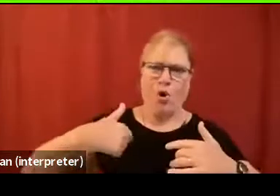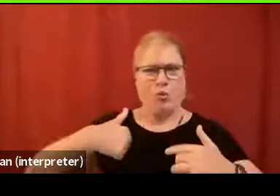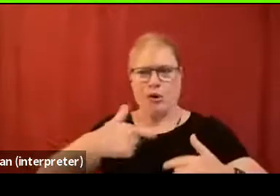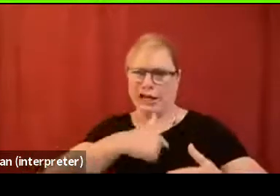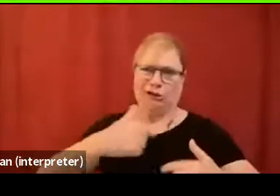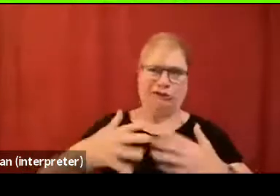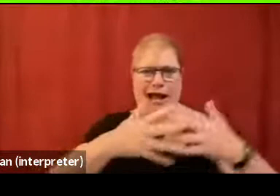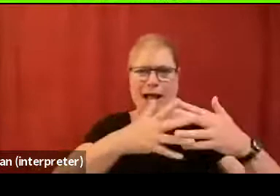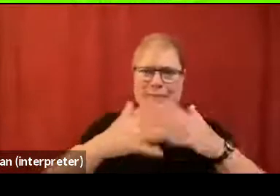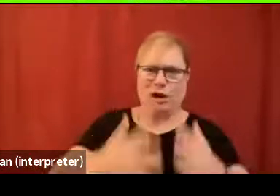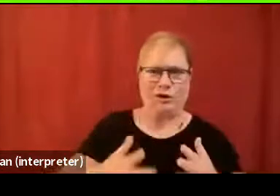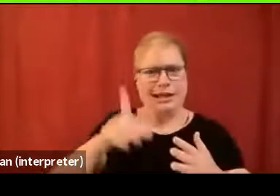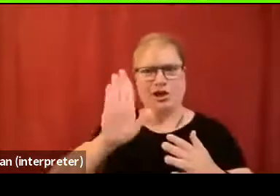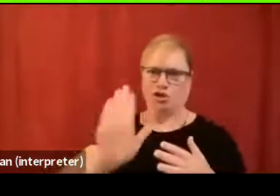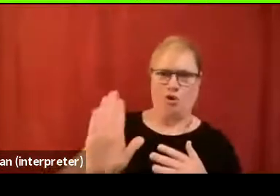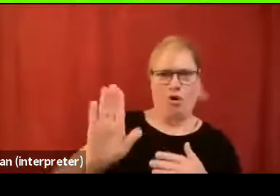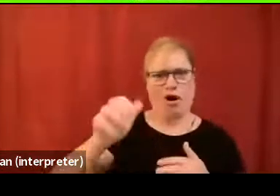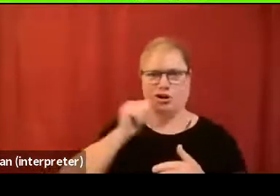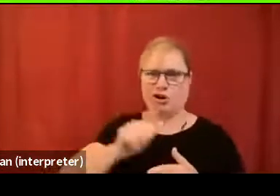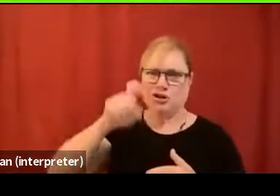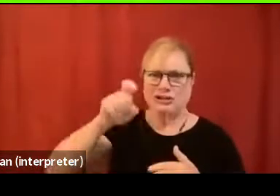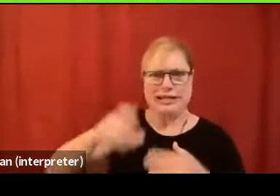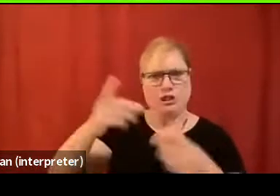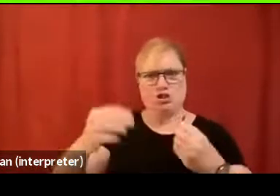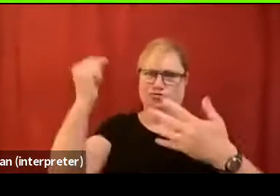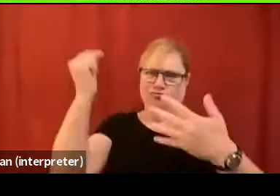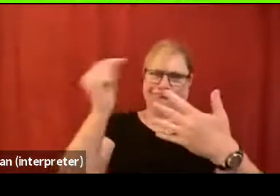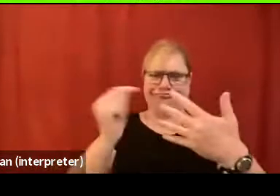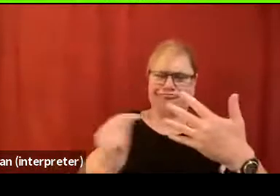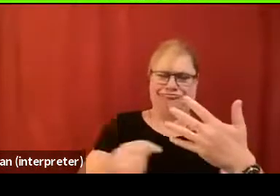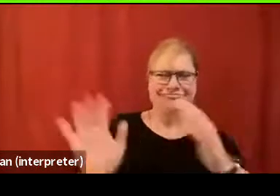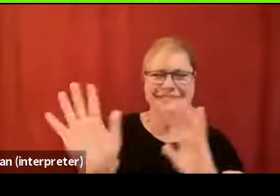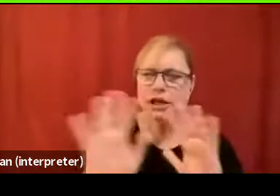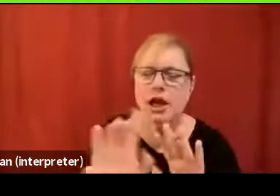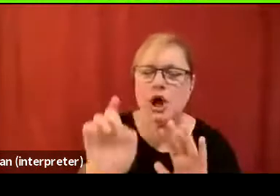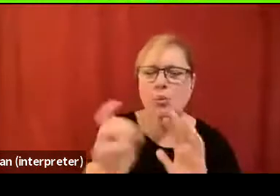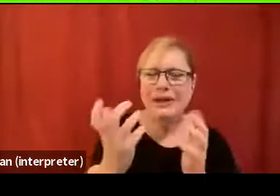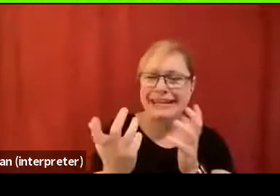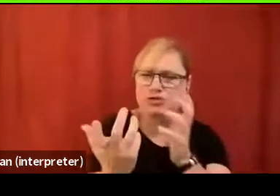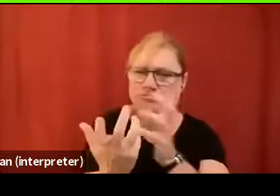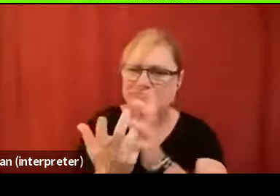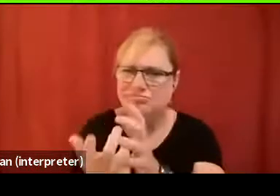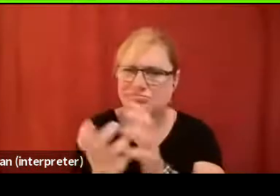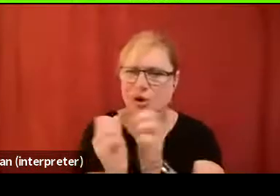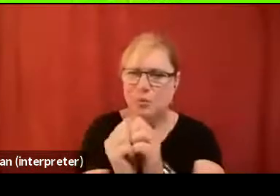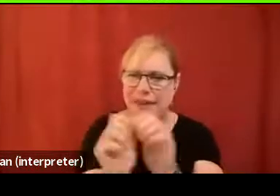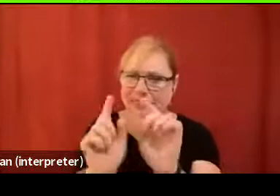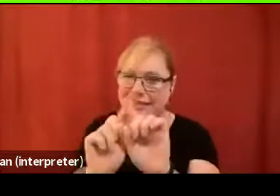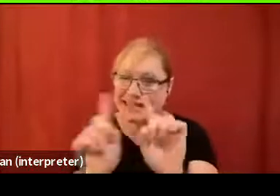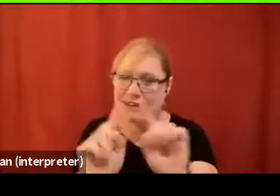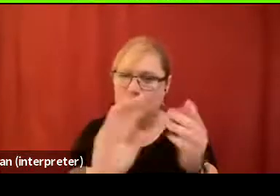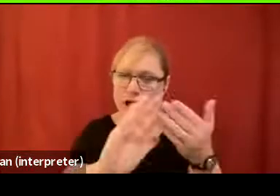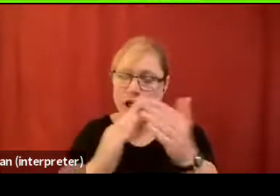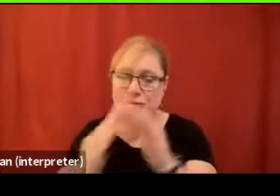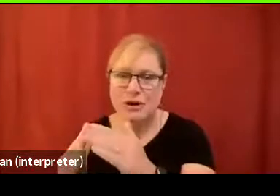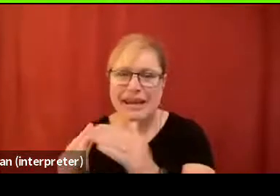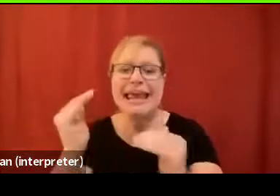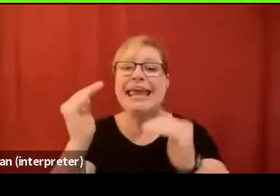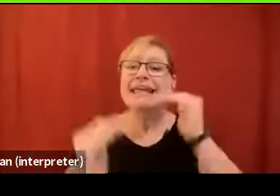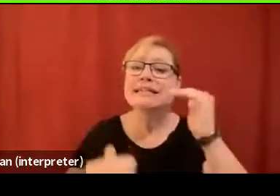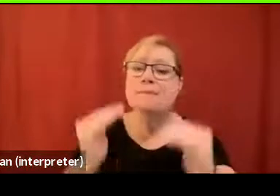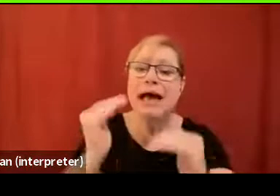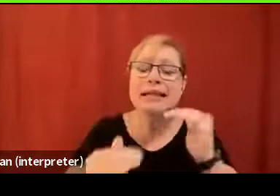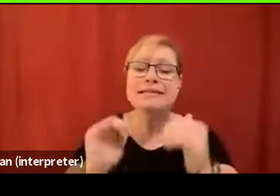other, and we have to mold that to what's appropriate for the community. But it's a balance of changing behavioral norms